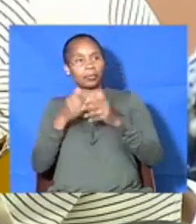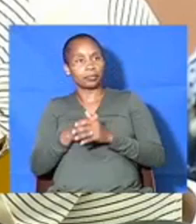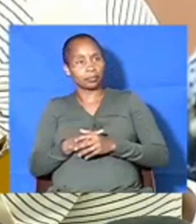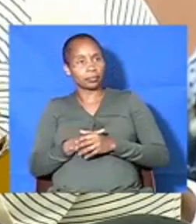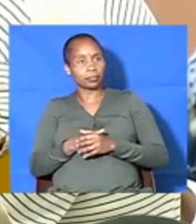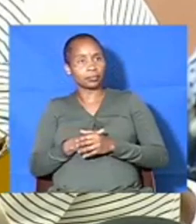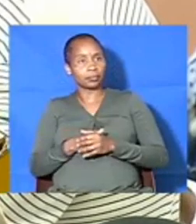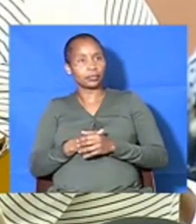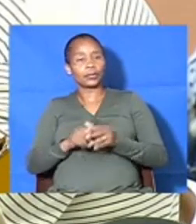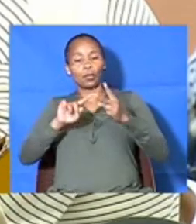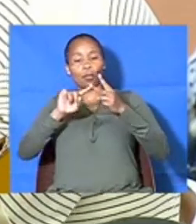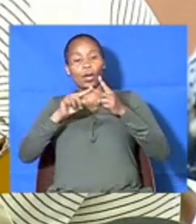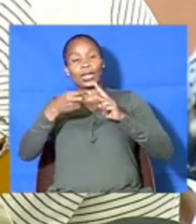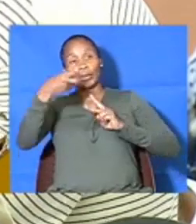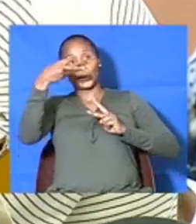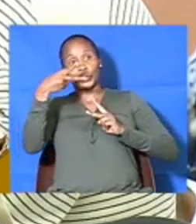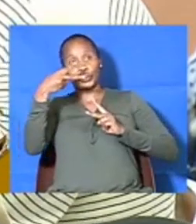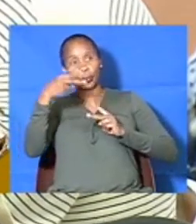And